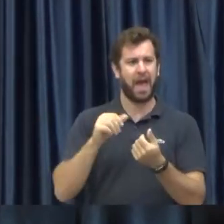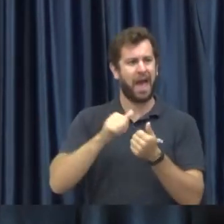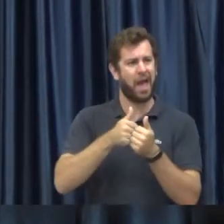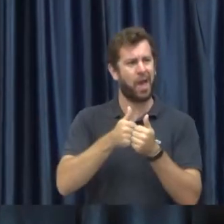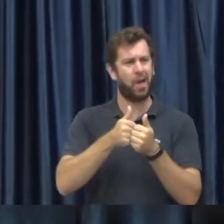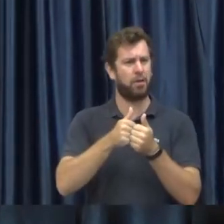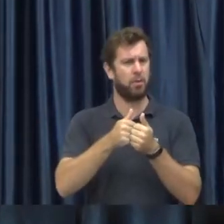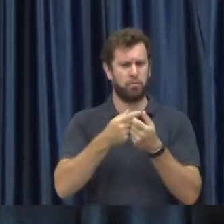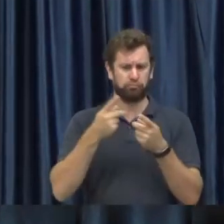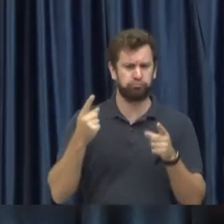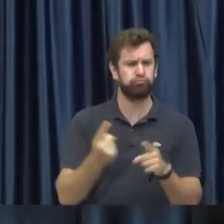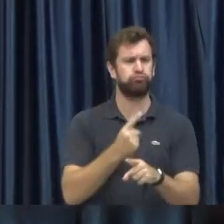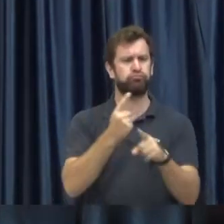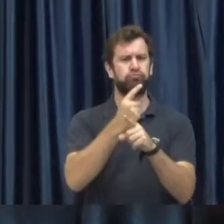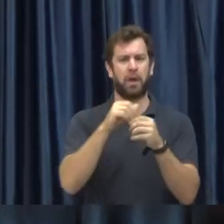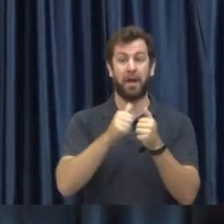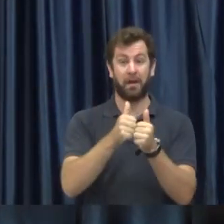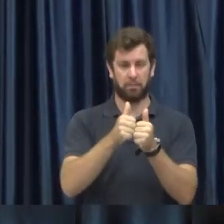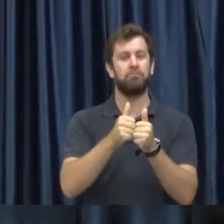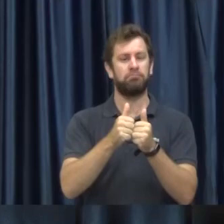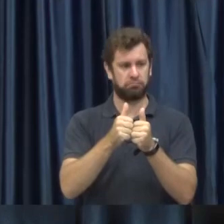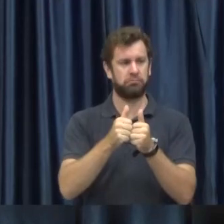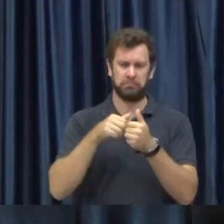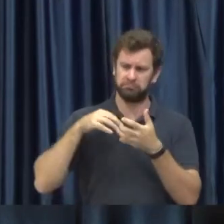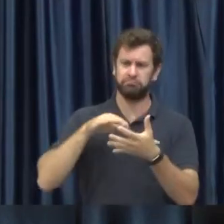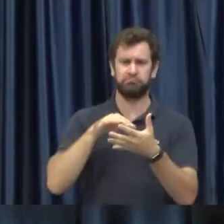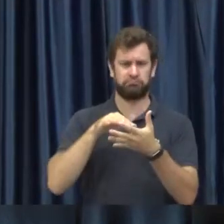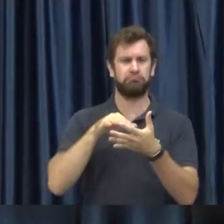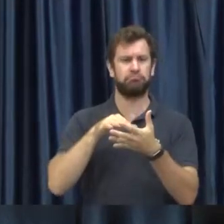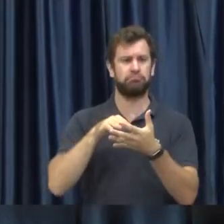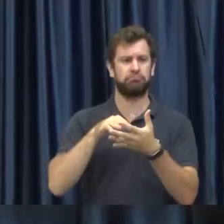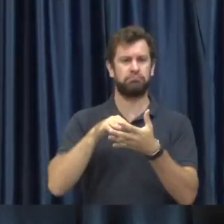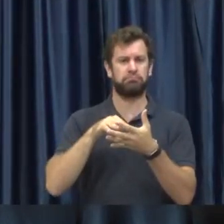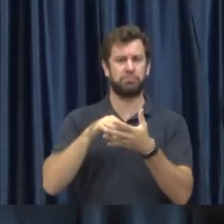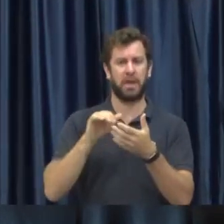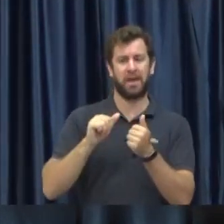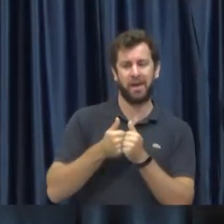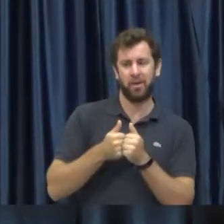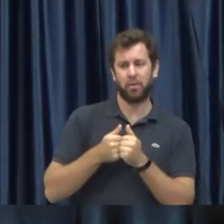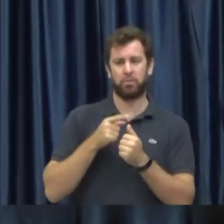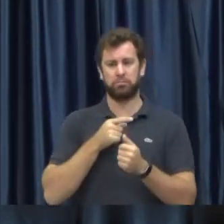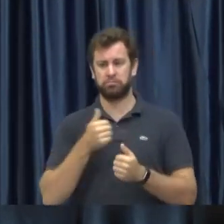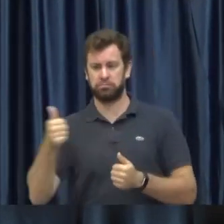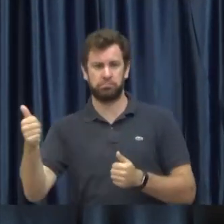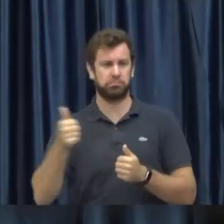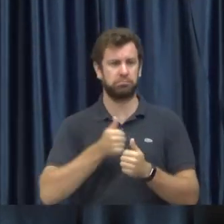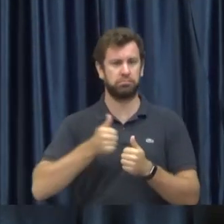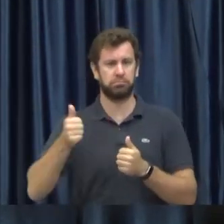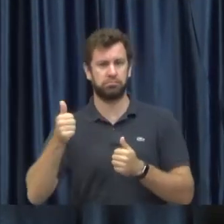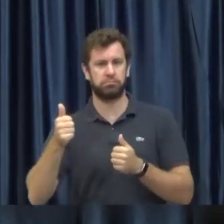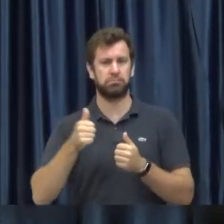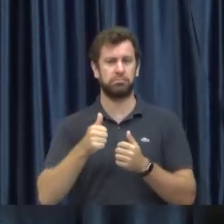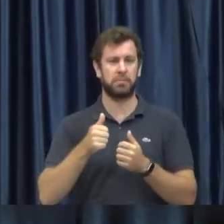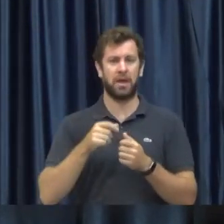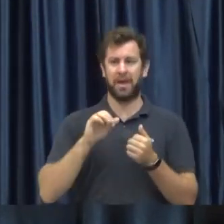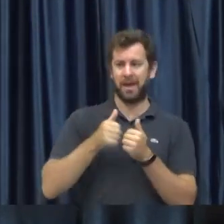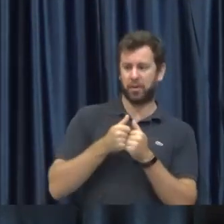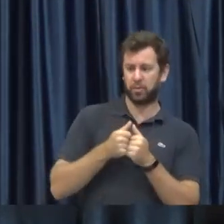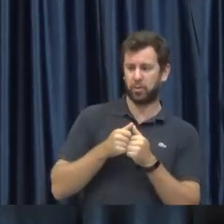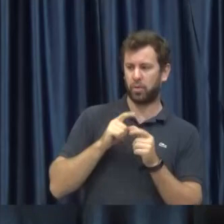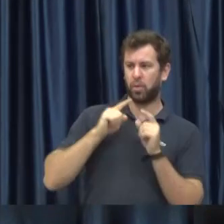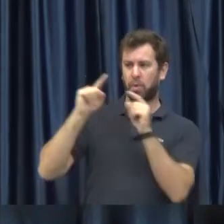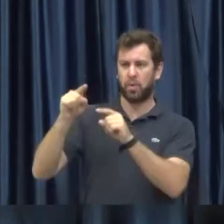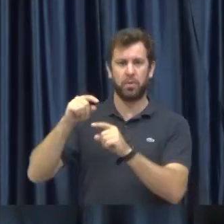tawaf, to circumambulate, how to run in between Safa and Marwa, how to go to Arafah,